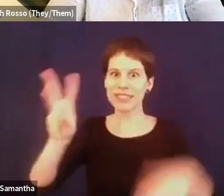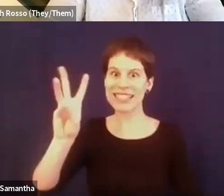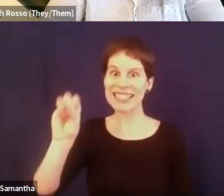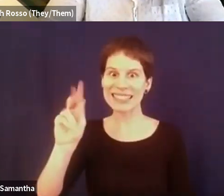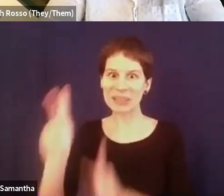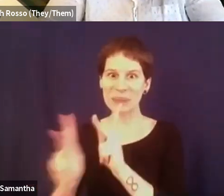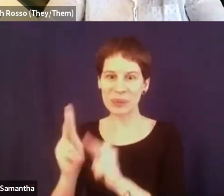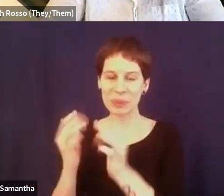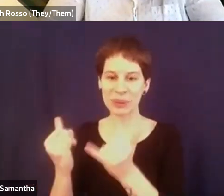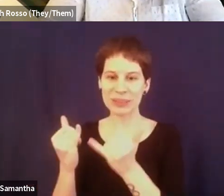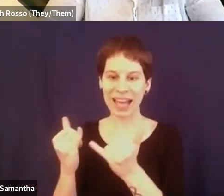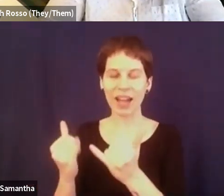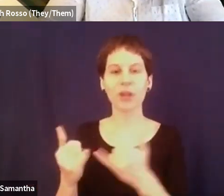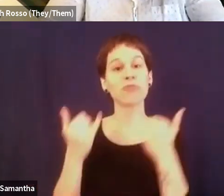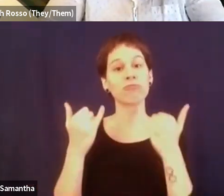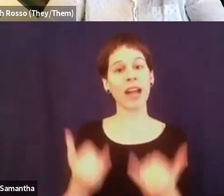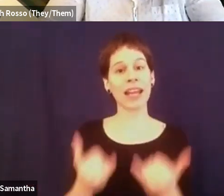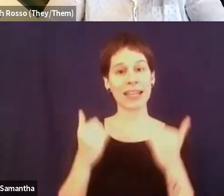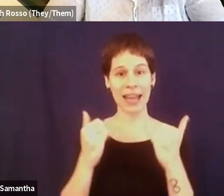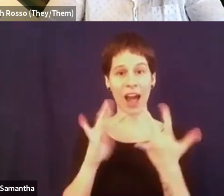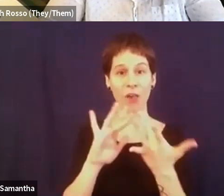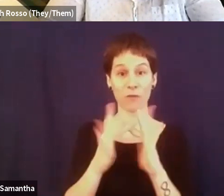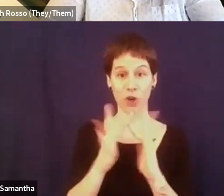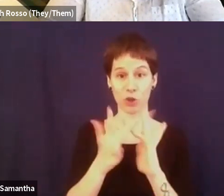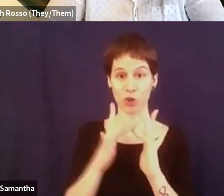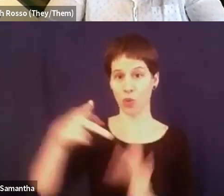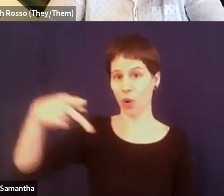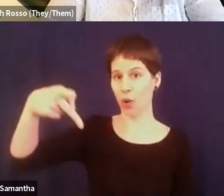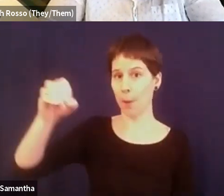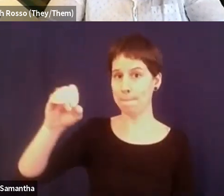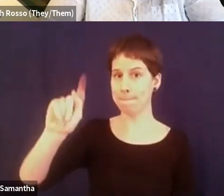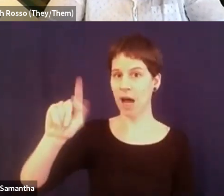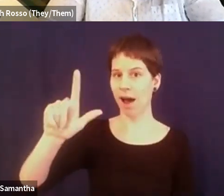now, they're doing things virtually. They're actually doing a virtual potluck. I believe that's coming up soon.